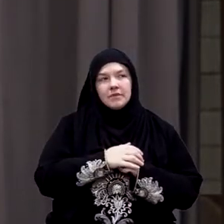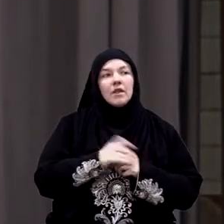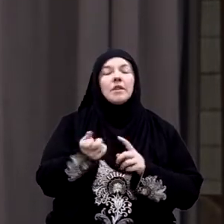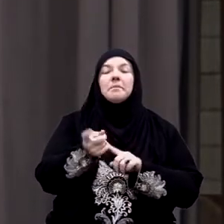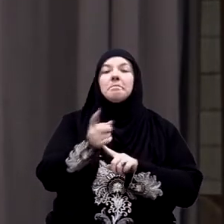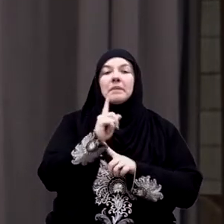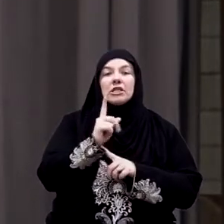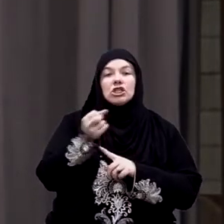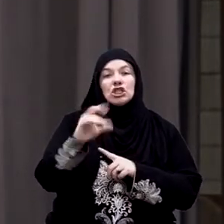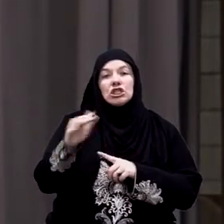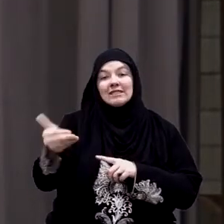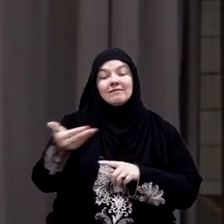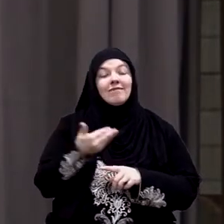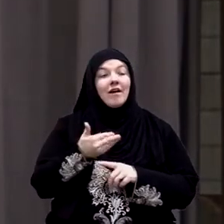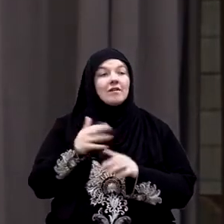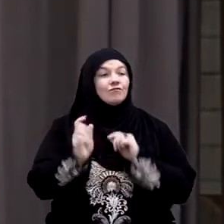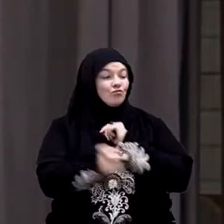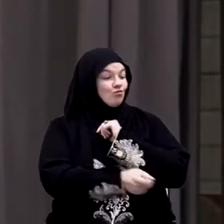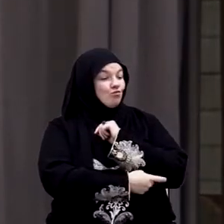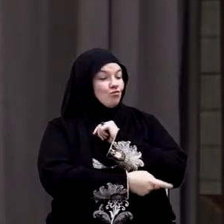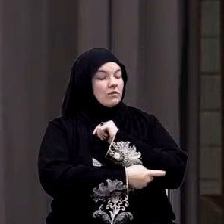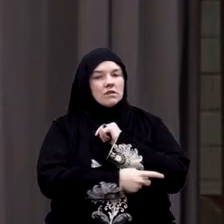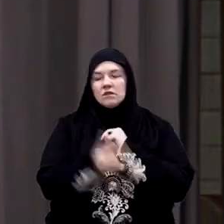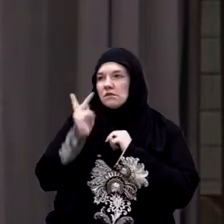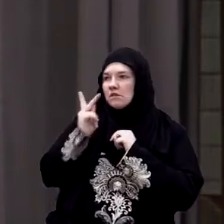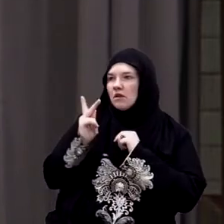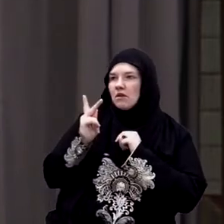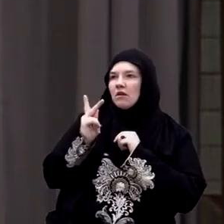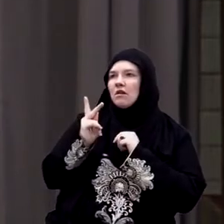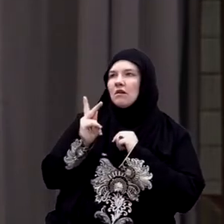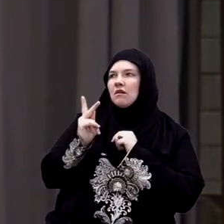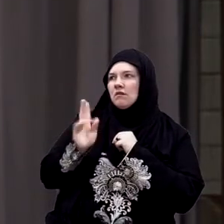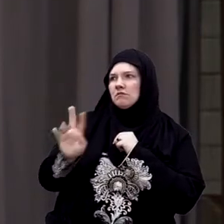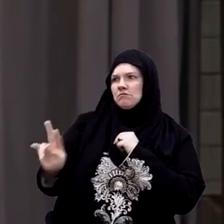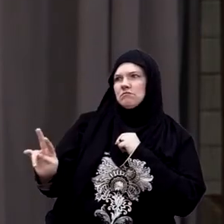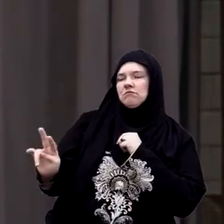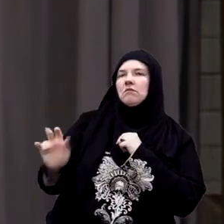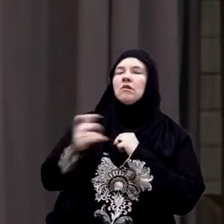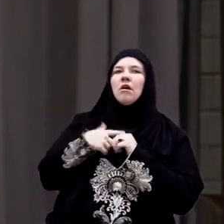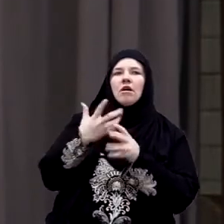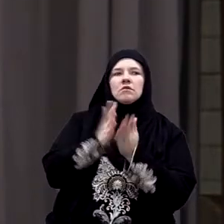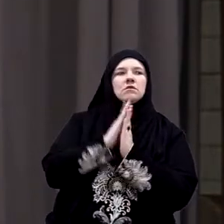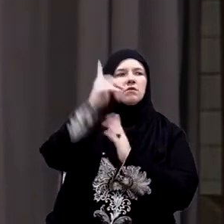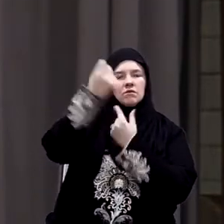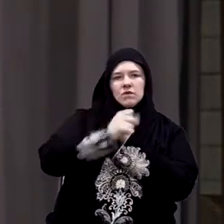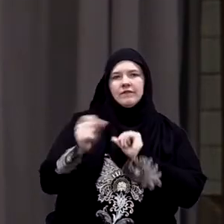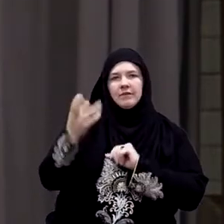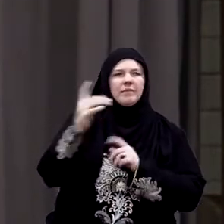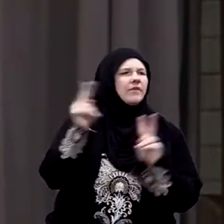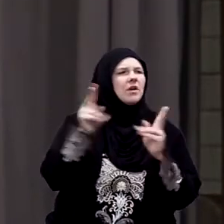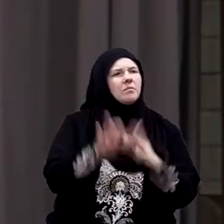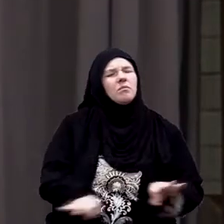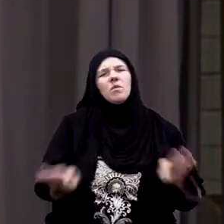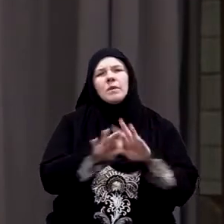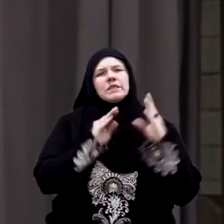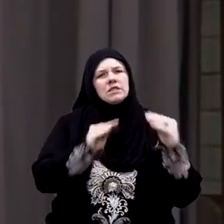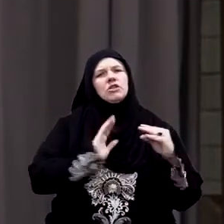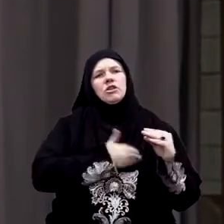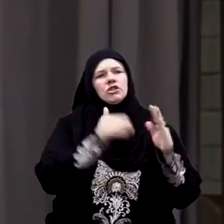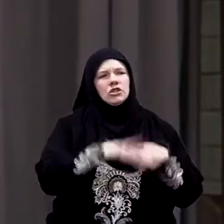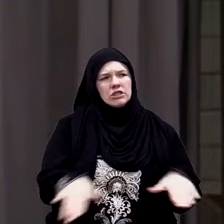The minute she invited him, he sought refuge in Allah subhanahu wa ta'ala. Very important that we teach our